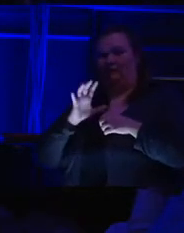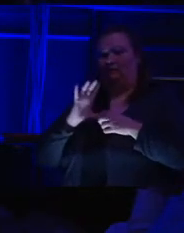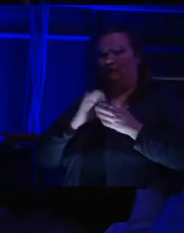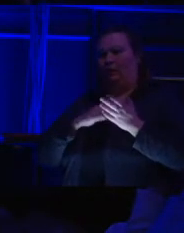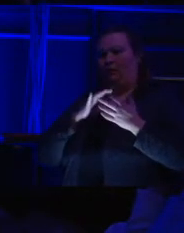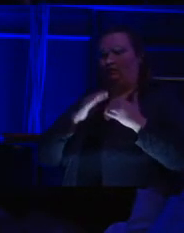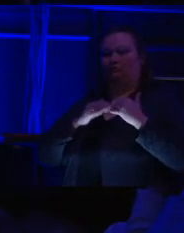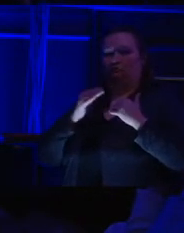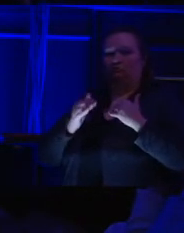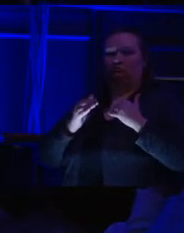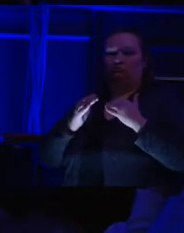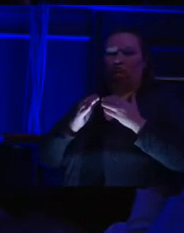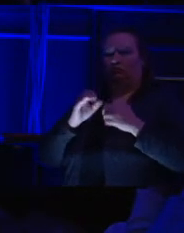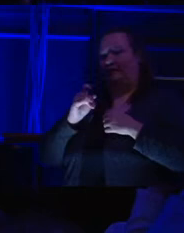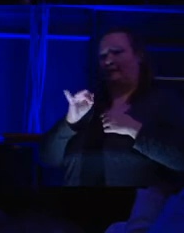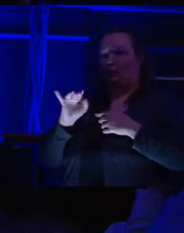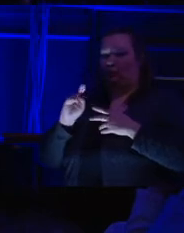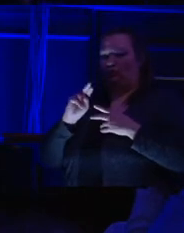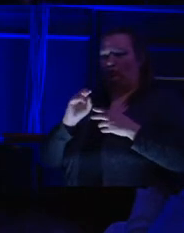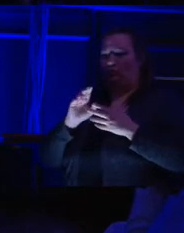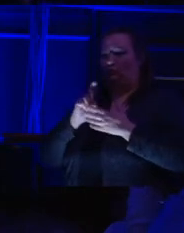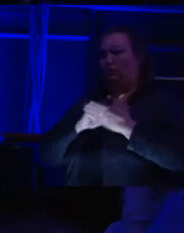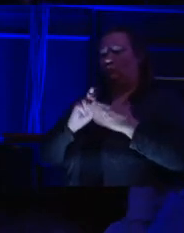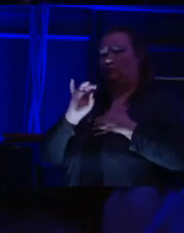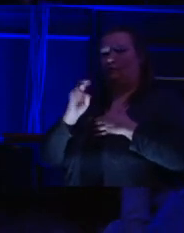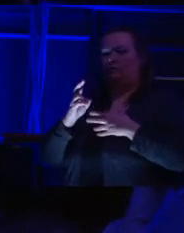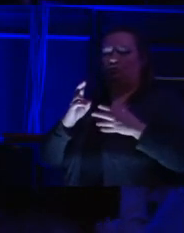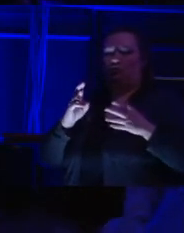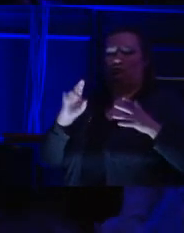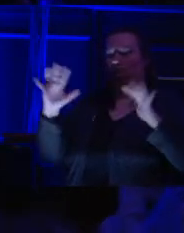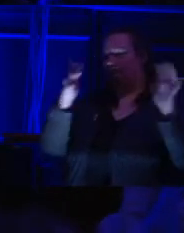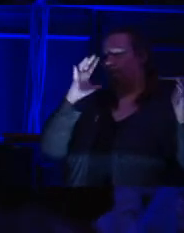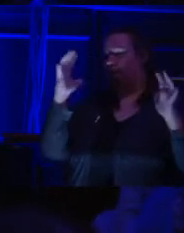d'etre of University of Michigan.